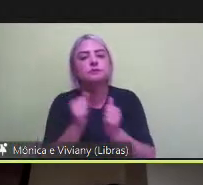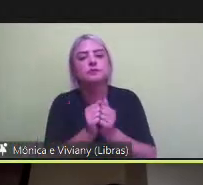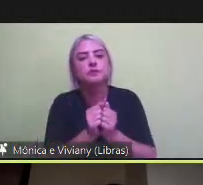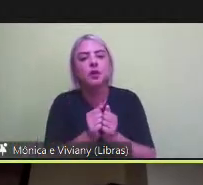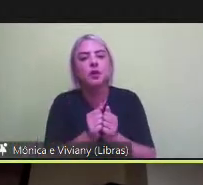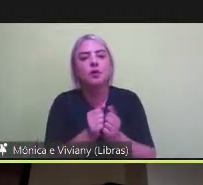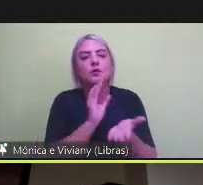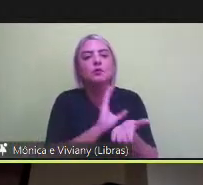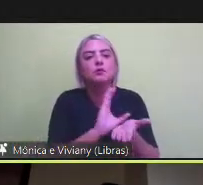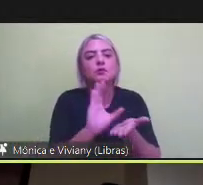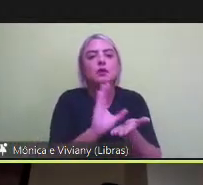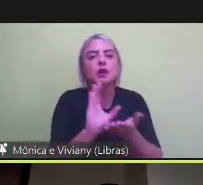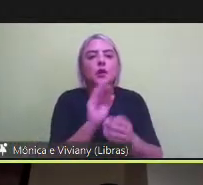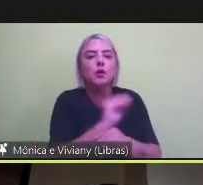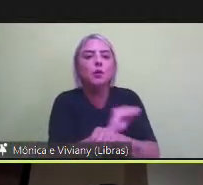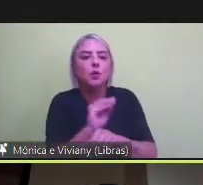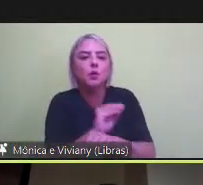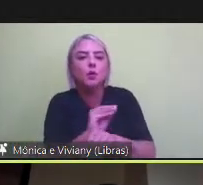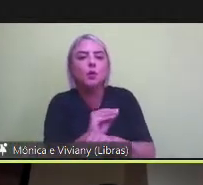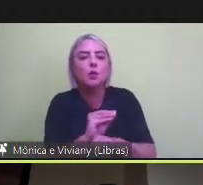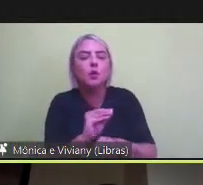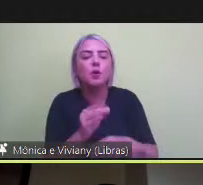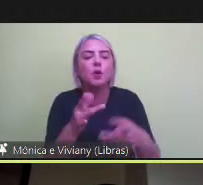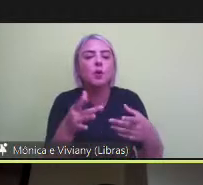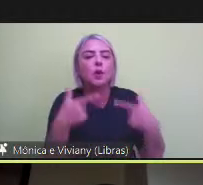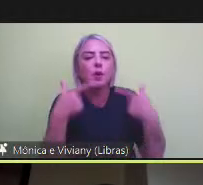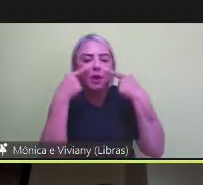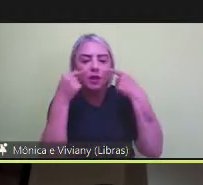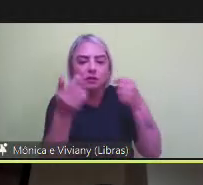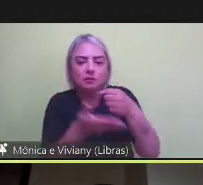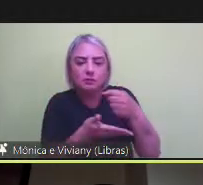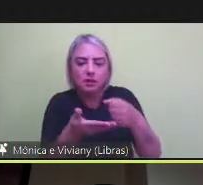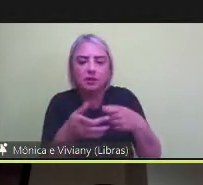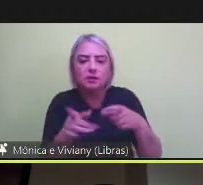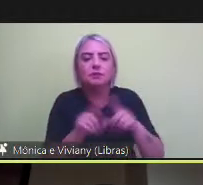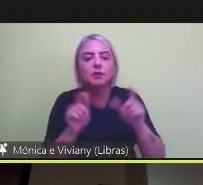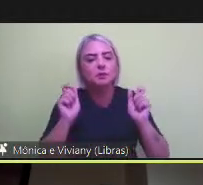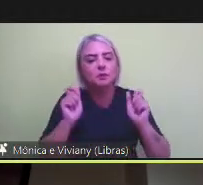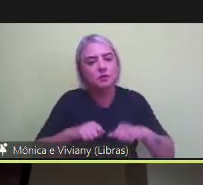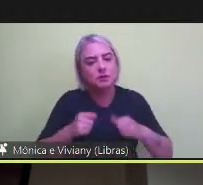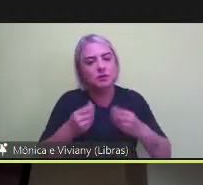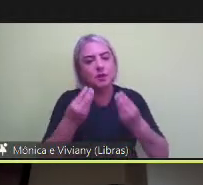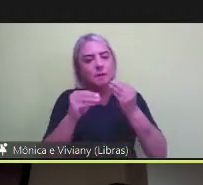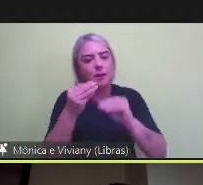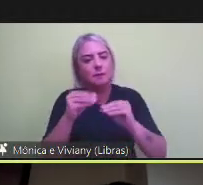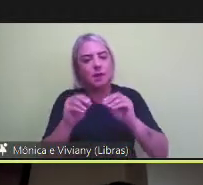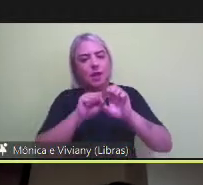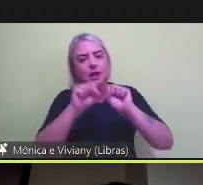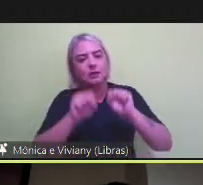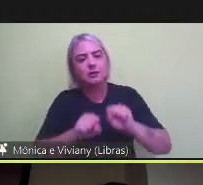and the resources and the cares of primary health. It was also possible to